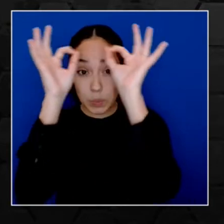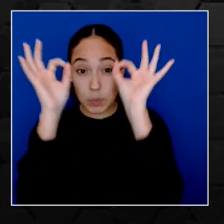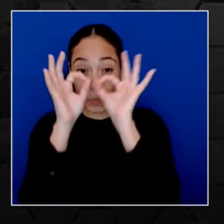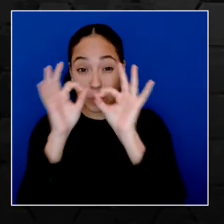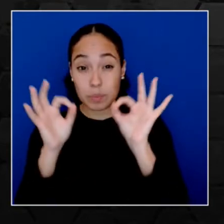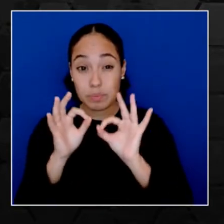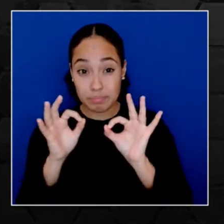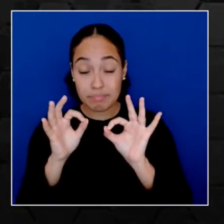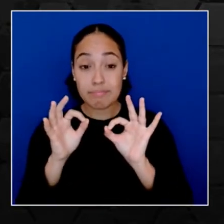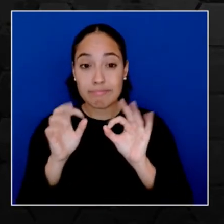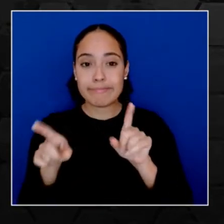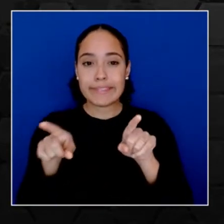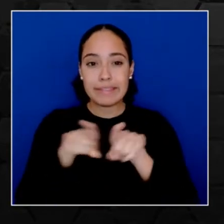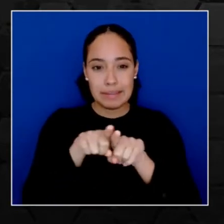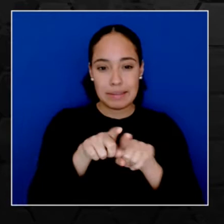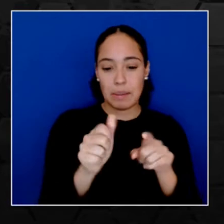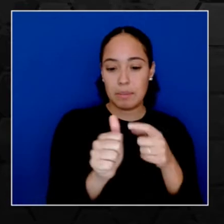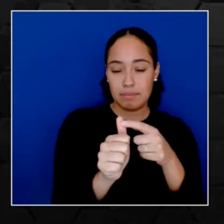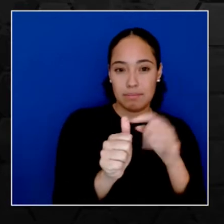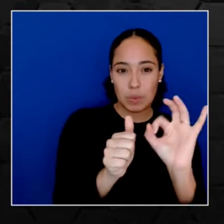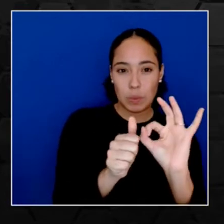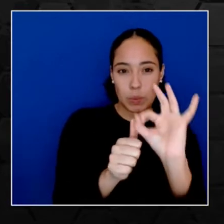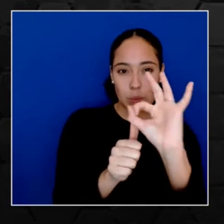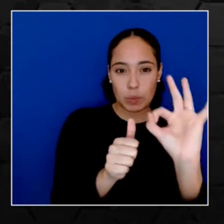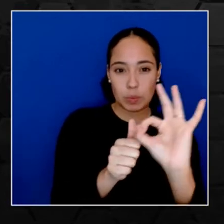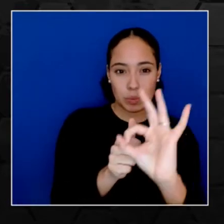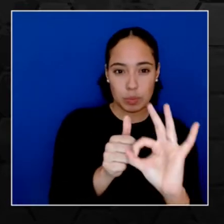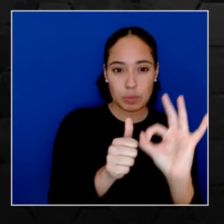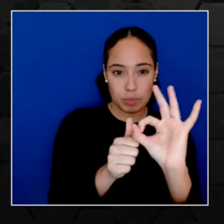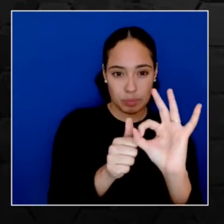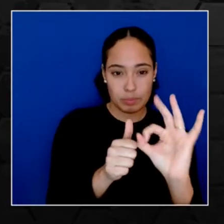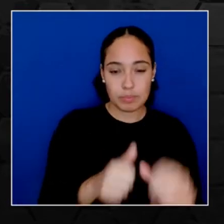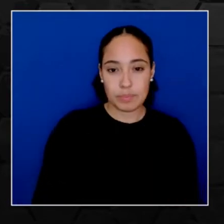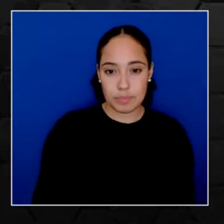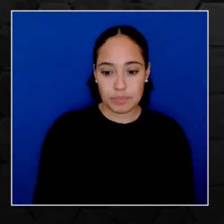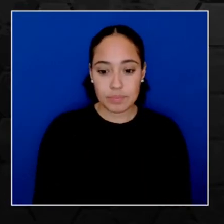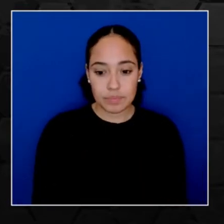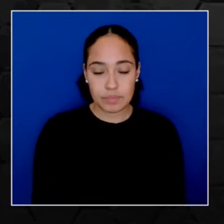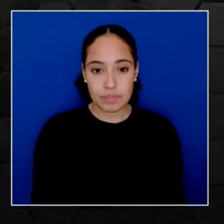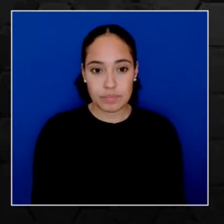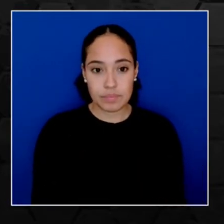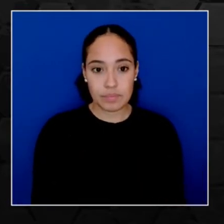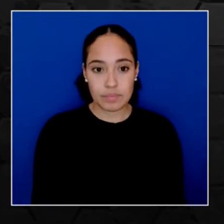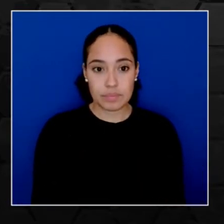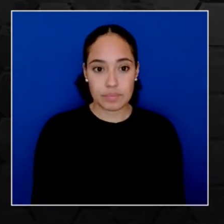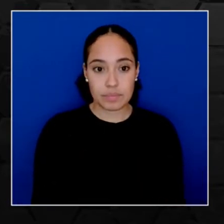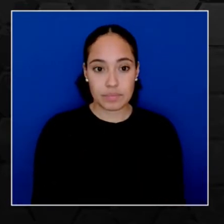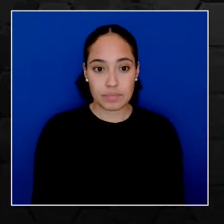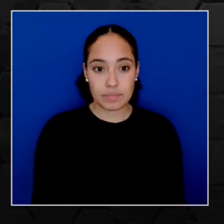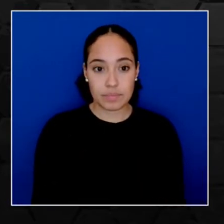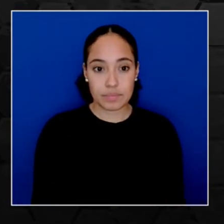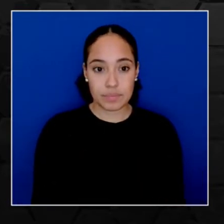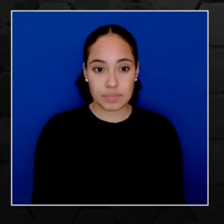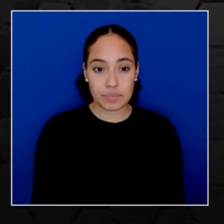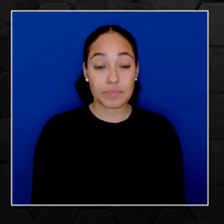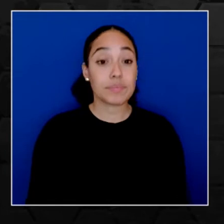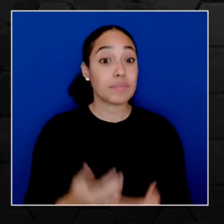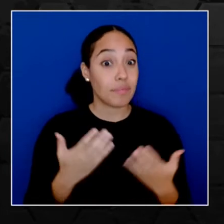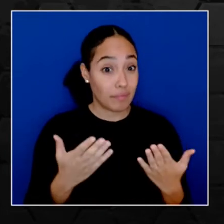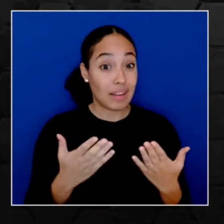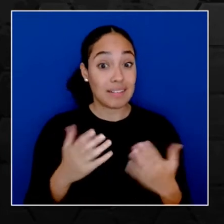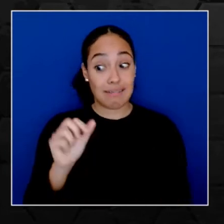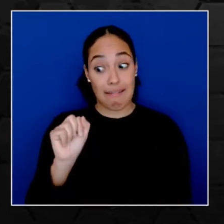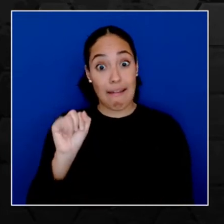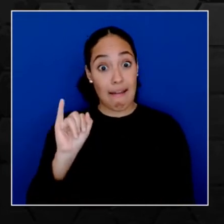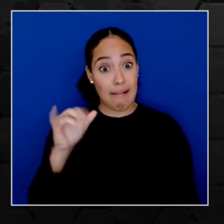it senses pressure and ridges and valleys. And as mentioned, the AI encrypts this unique binary code. So